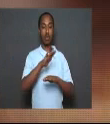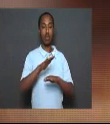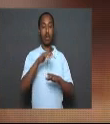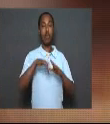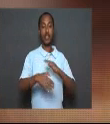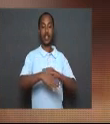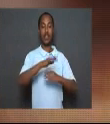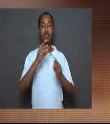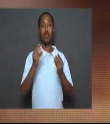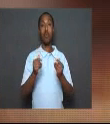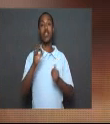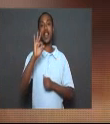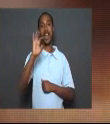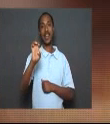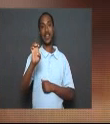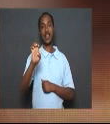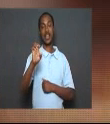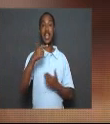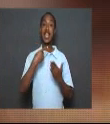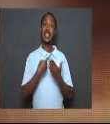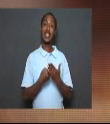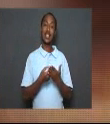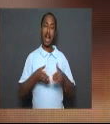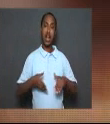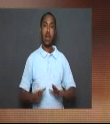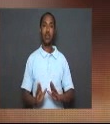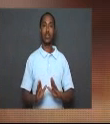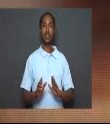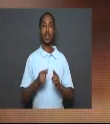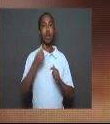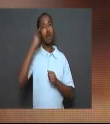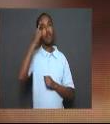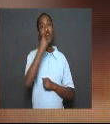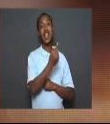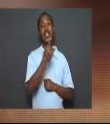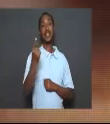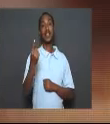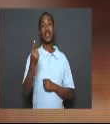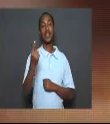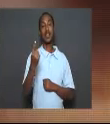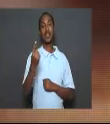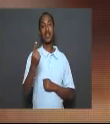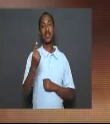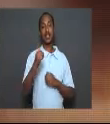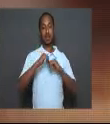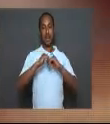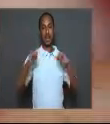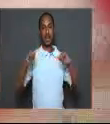the molten iron. This allows for each to be tapped off